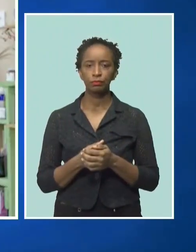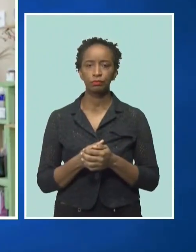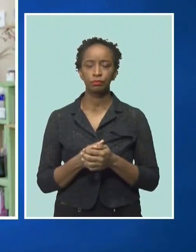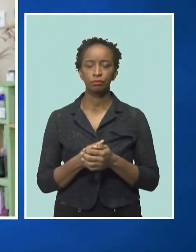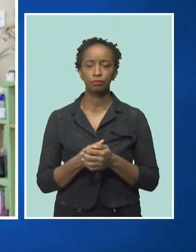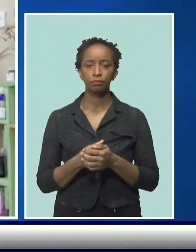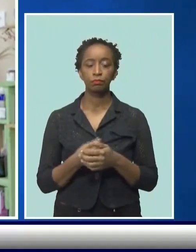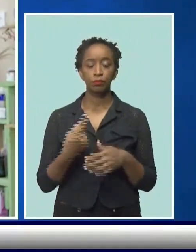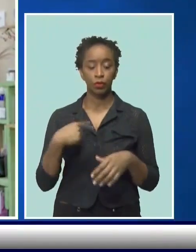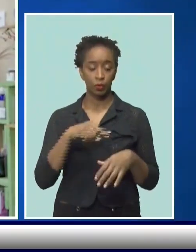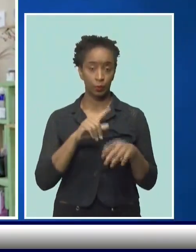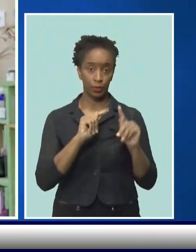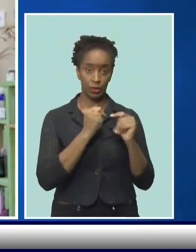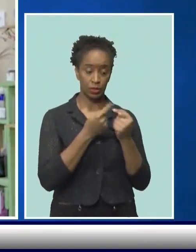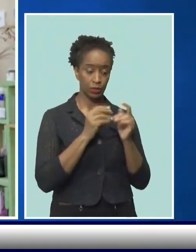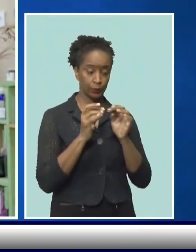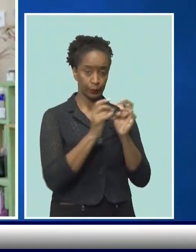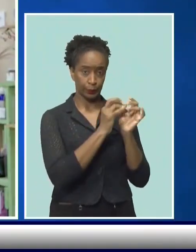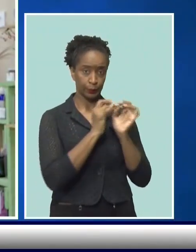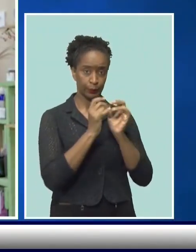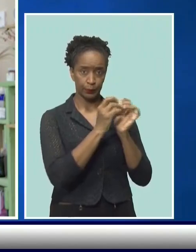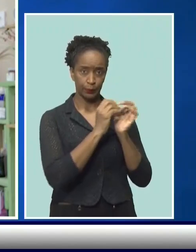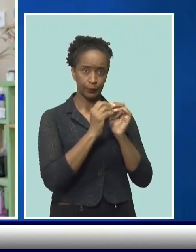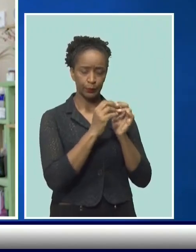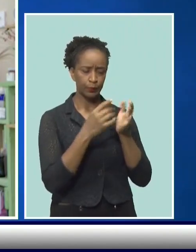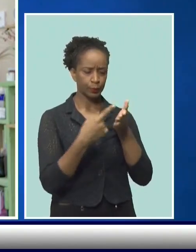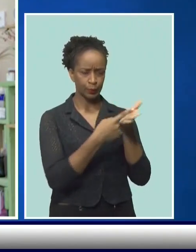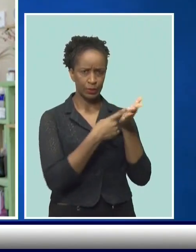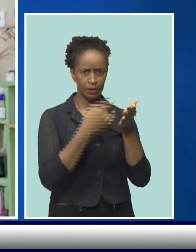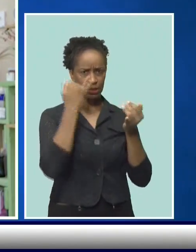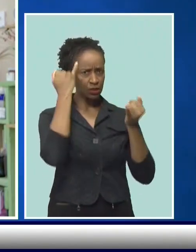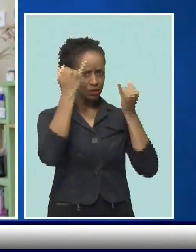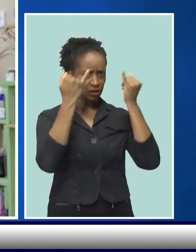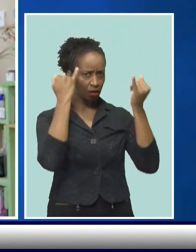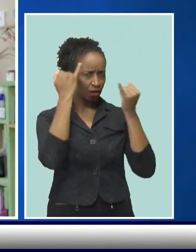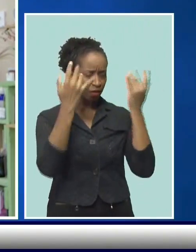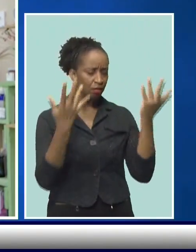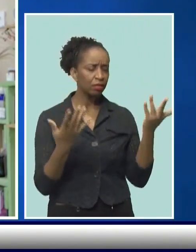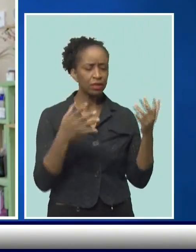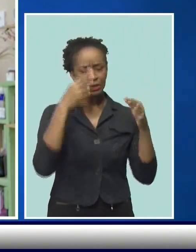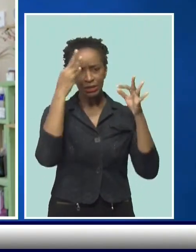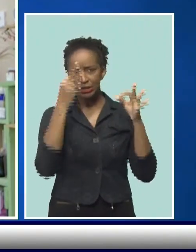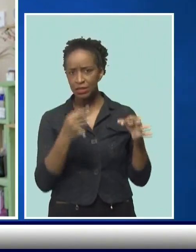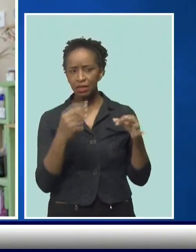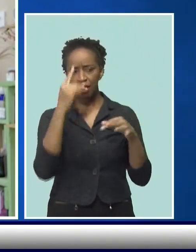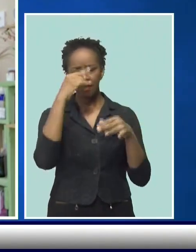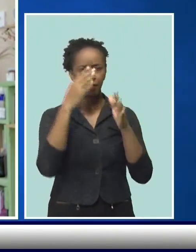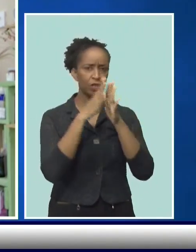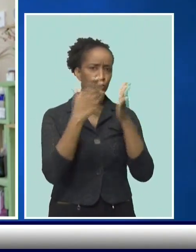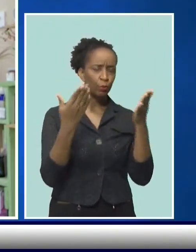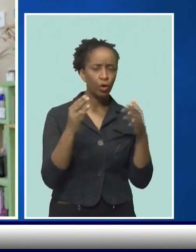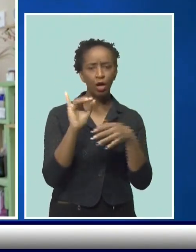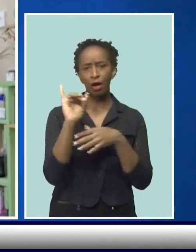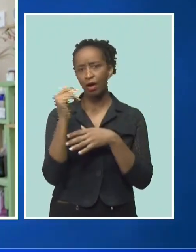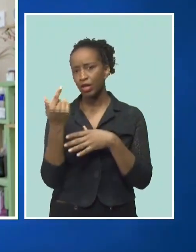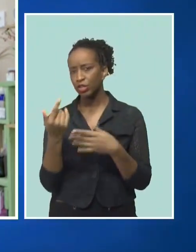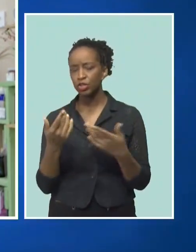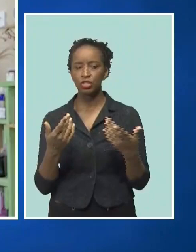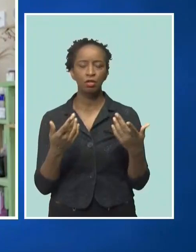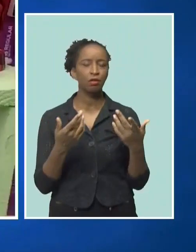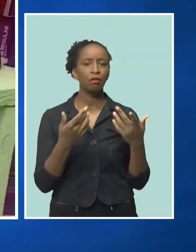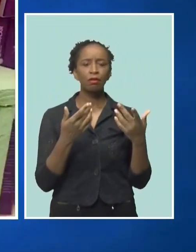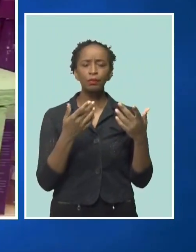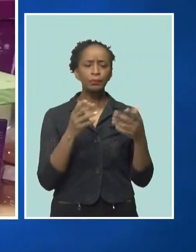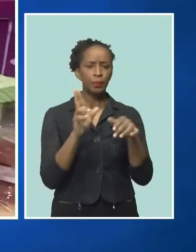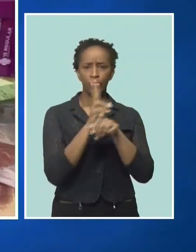a content strategy, so a direction for all the content that's going to go on social media that best suits the brand that